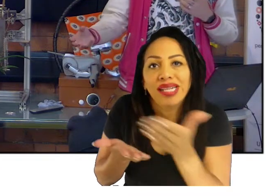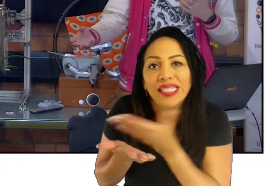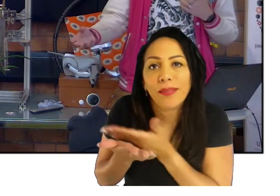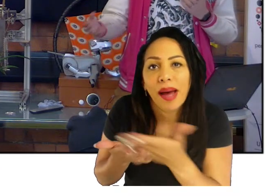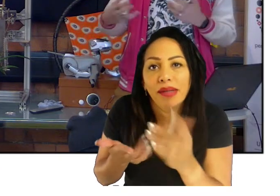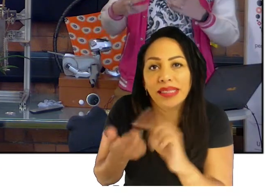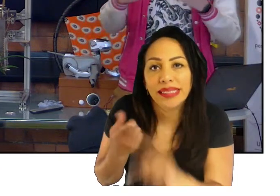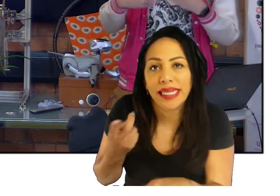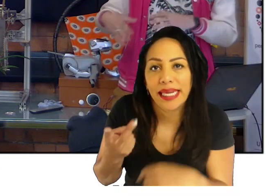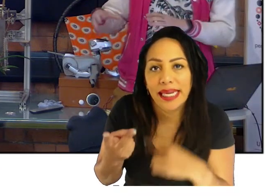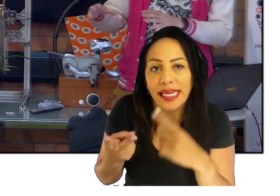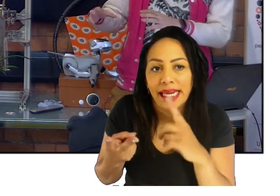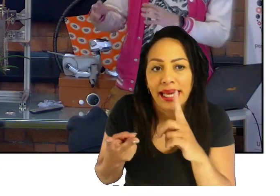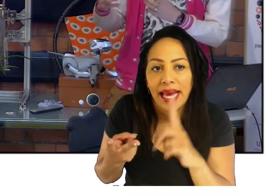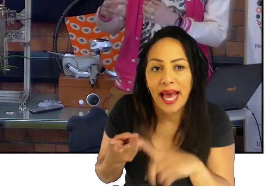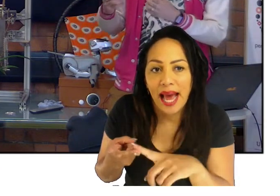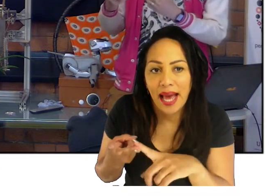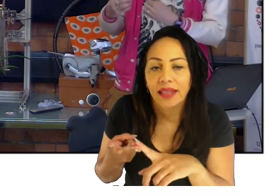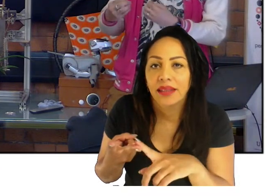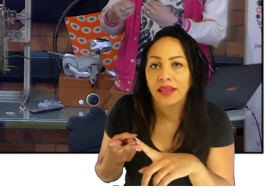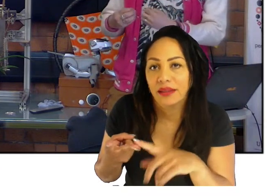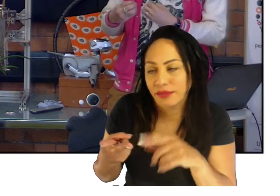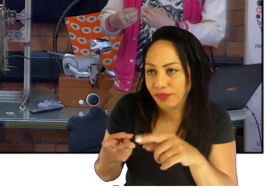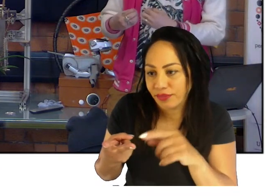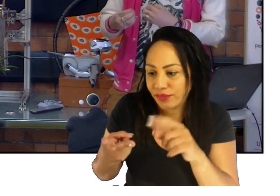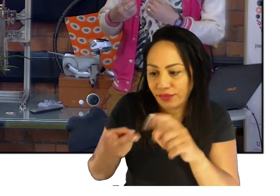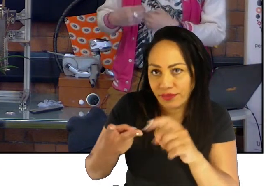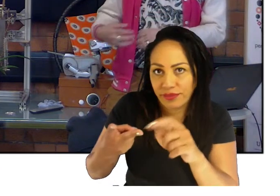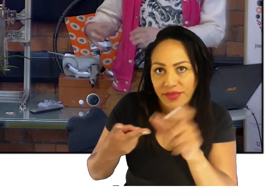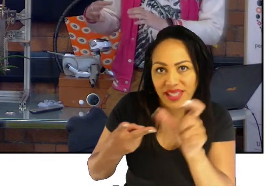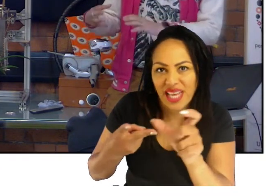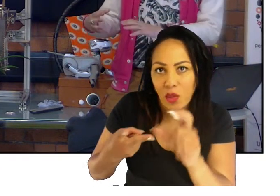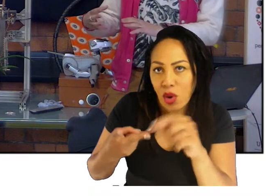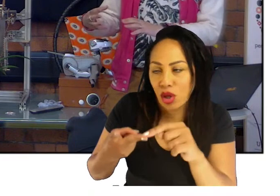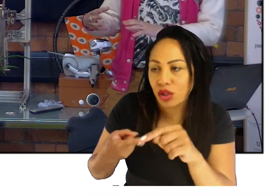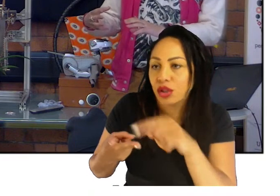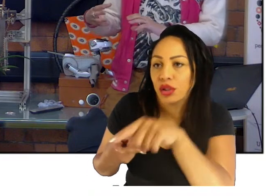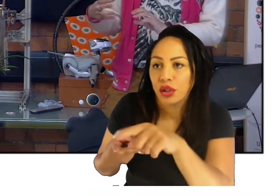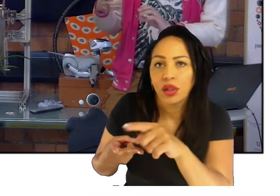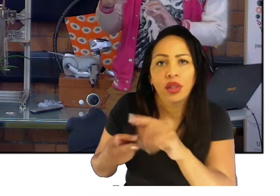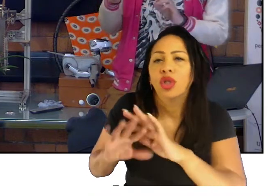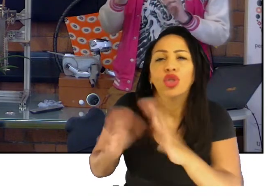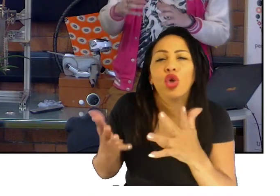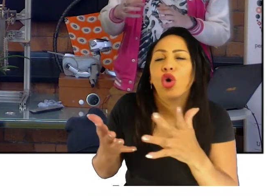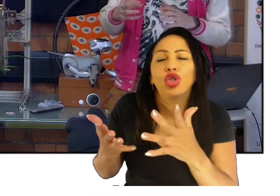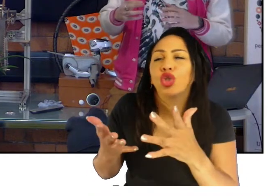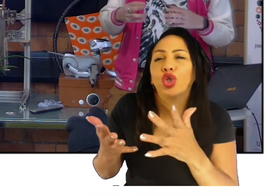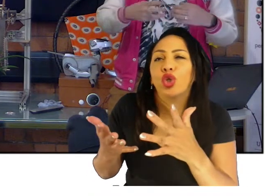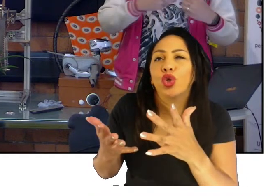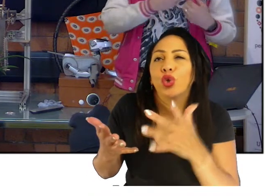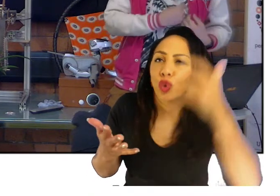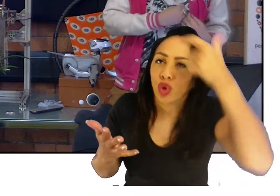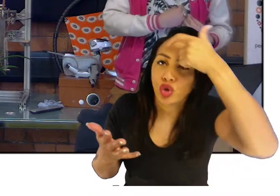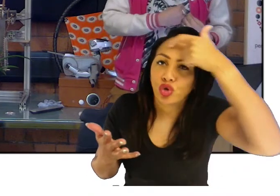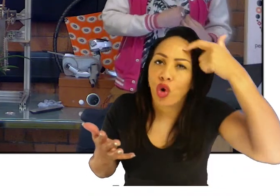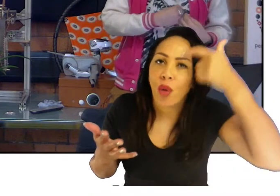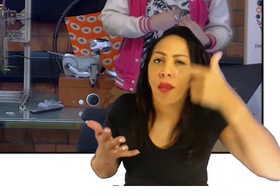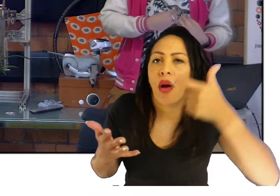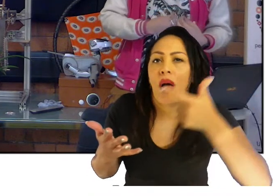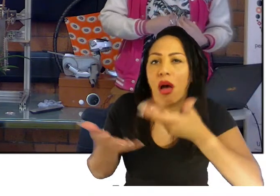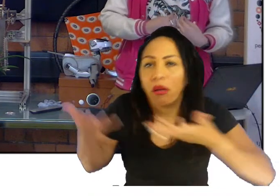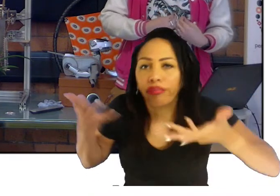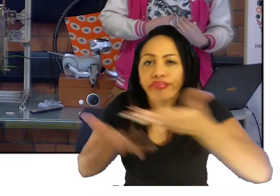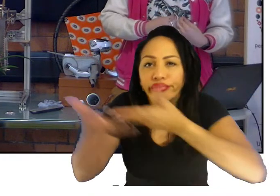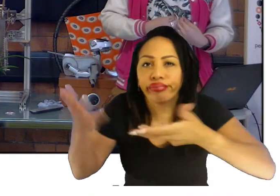without using them as a therapist, without using them as a space to process the trauma, you can hold that